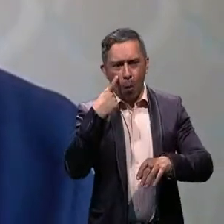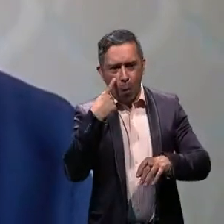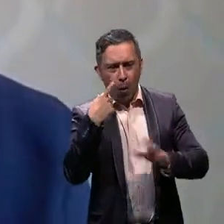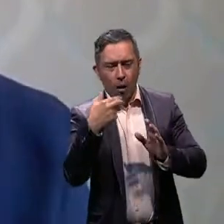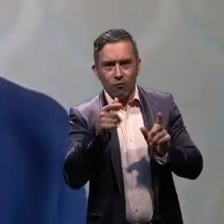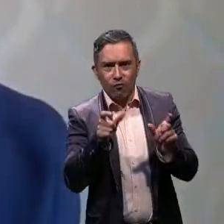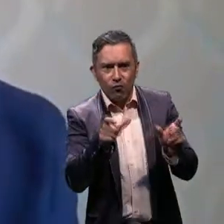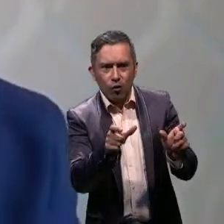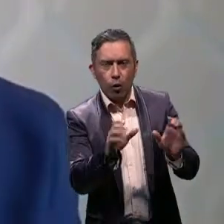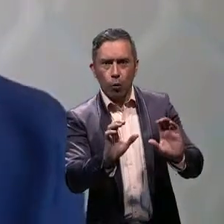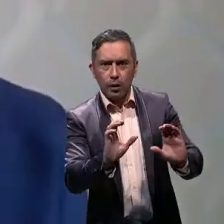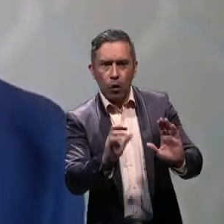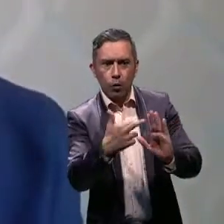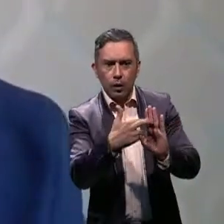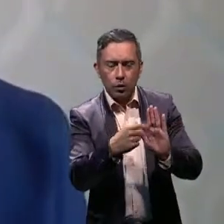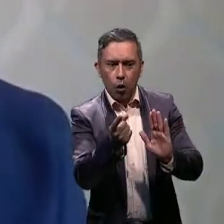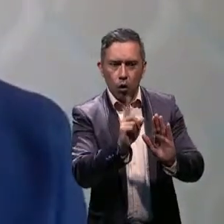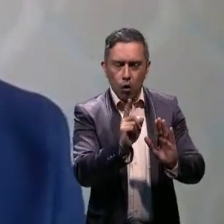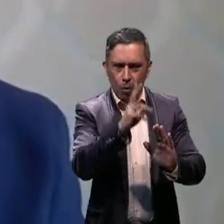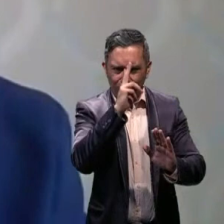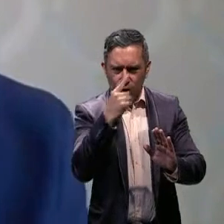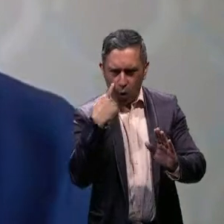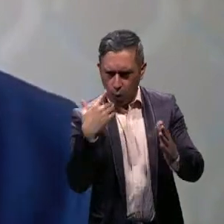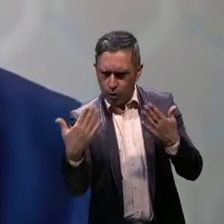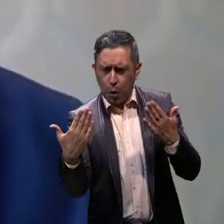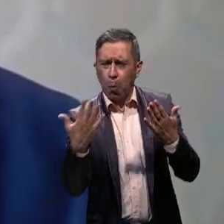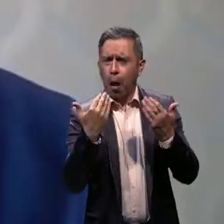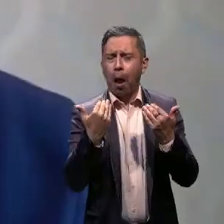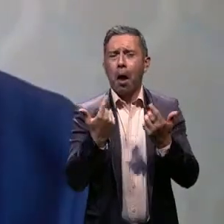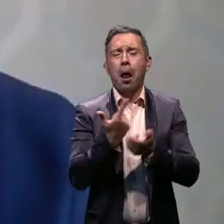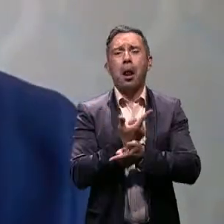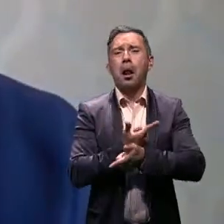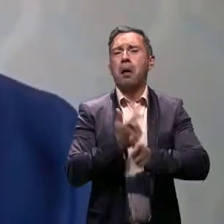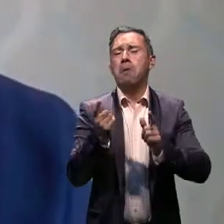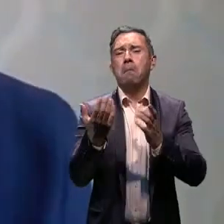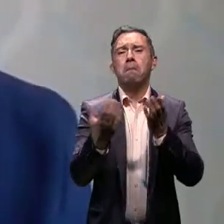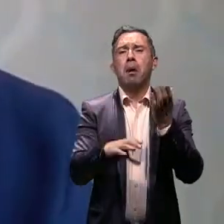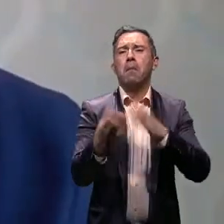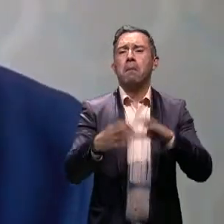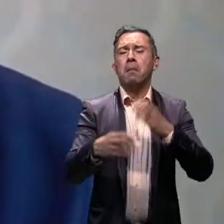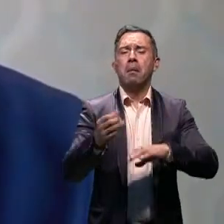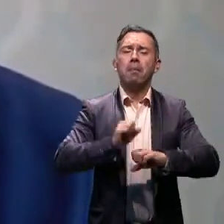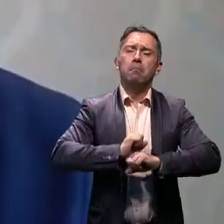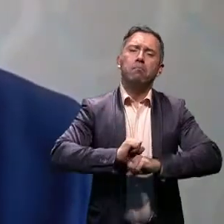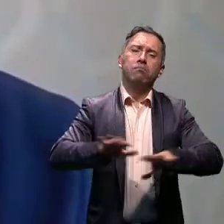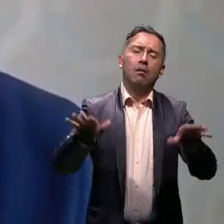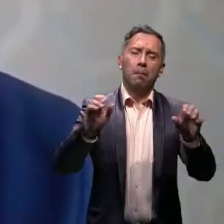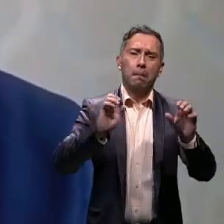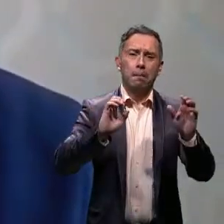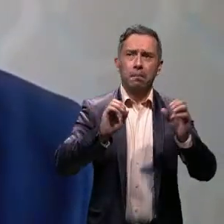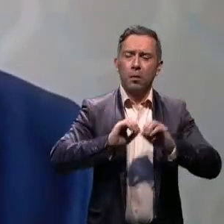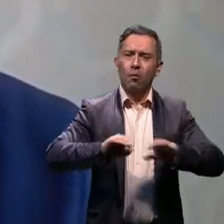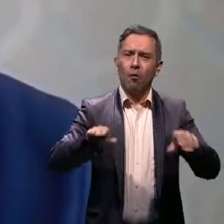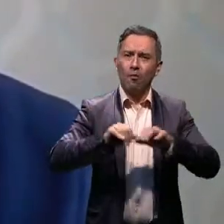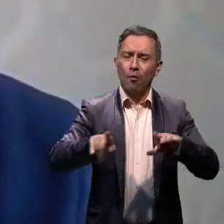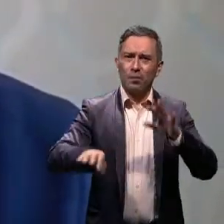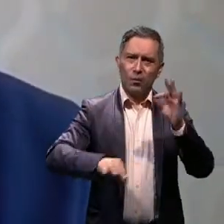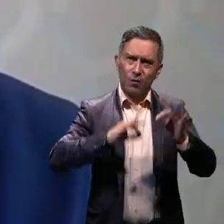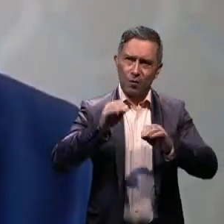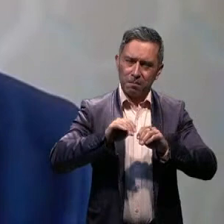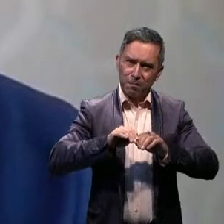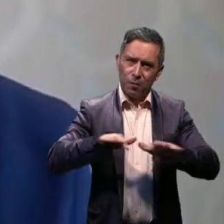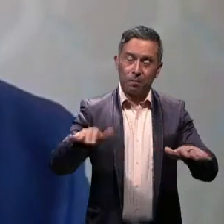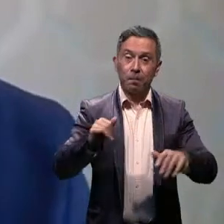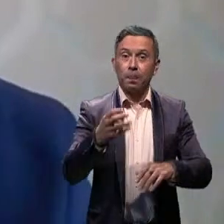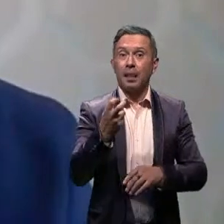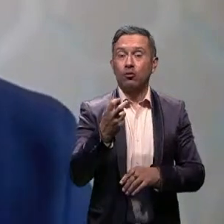have filters, it doesn't have any kind of contrast, and it reaches populations and audiences that